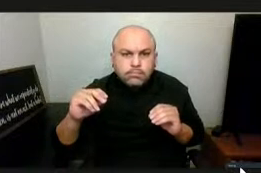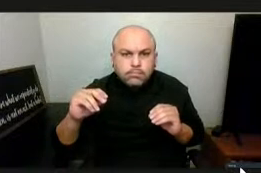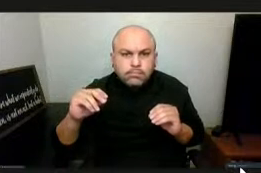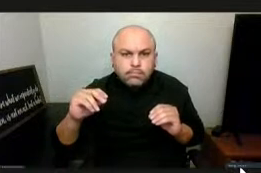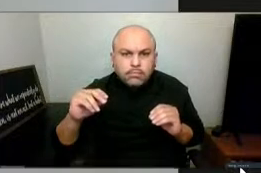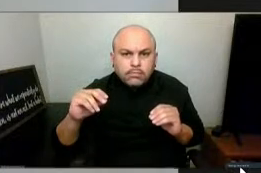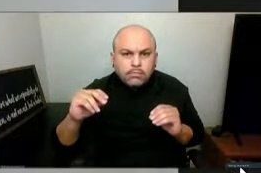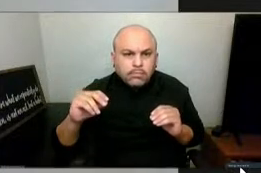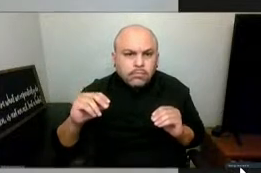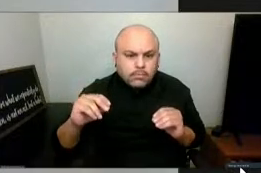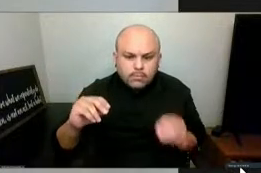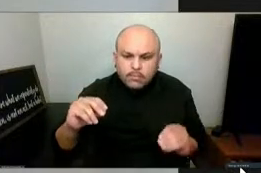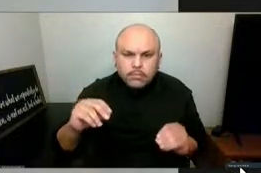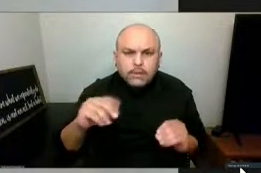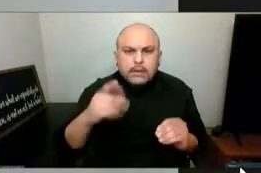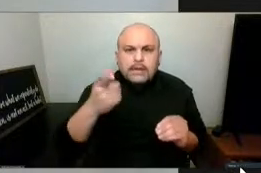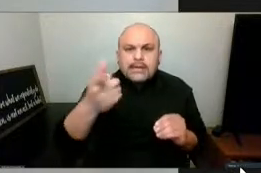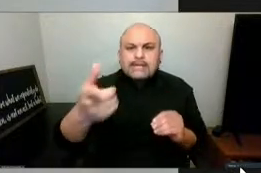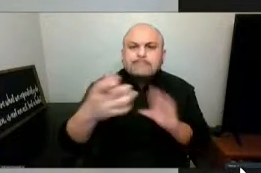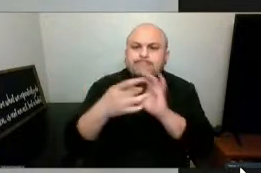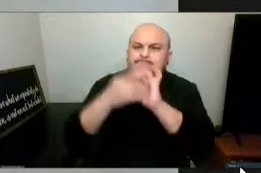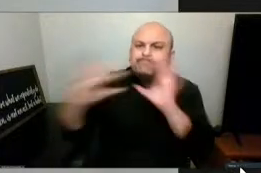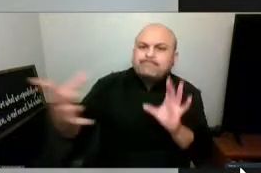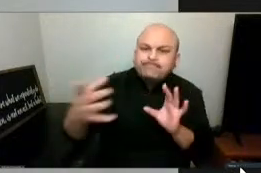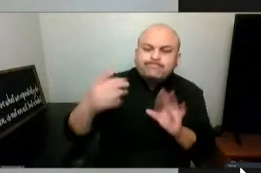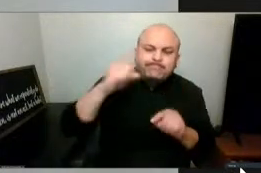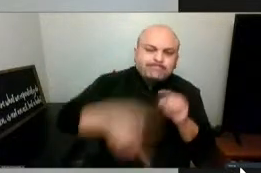You are disconnected, Mr. Westbury.